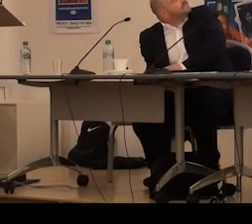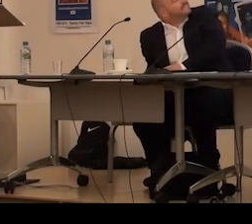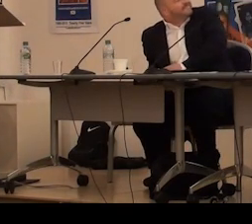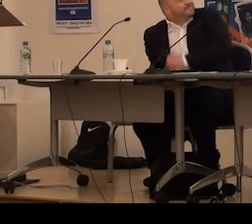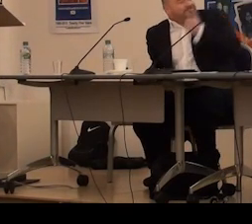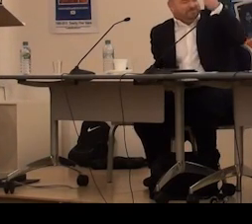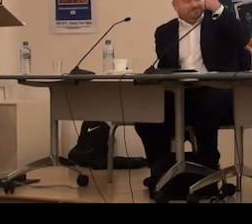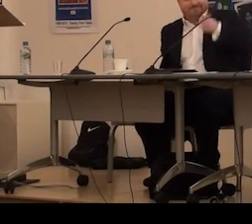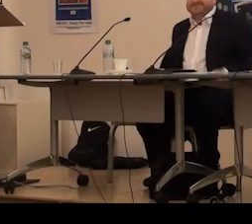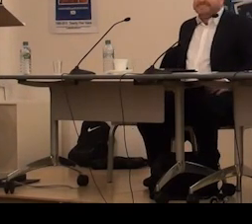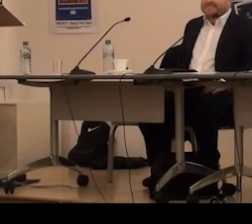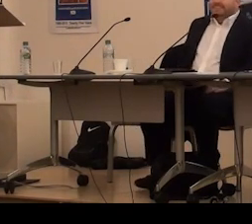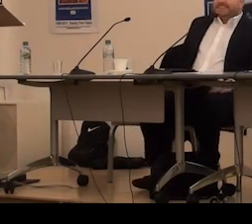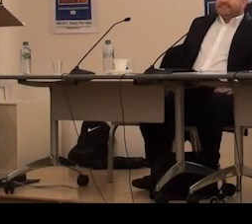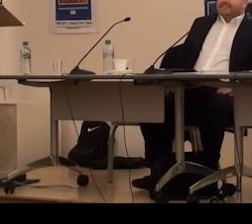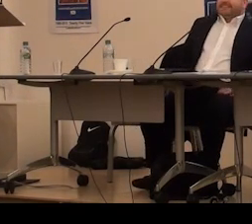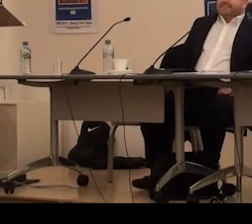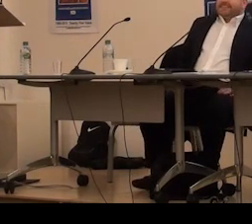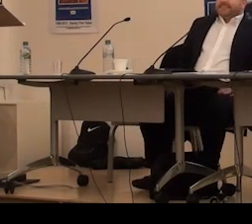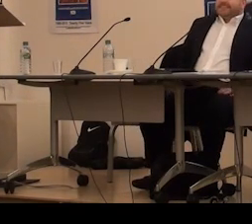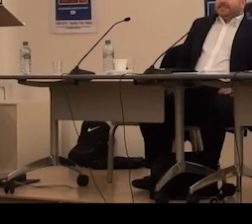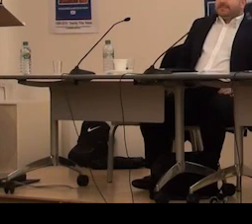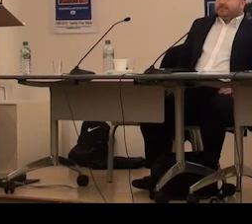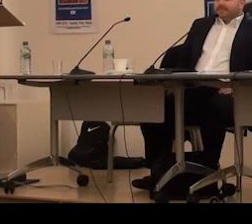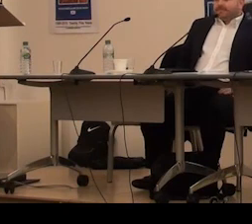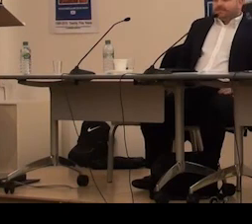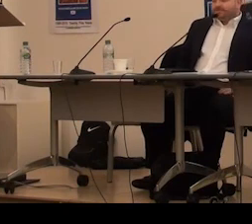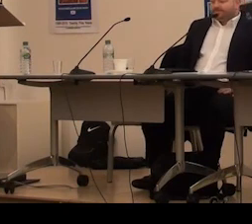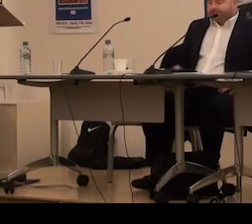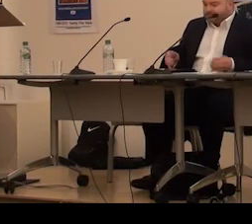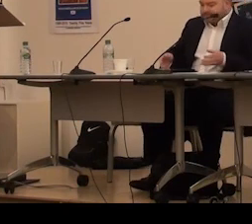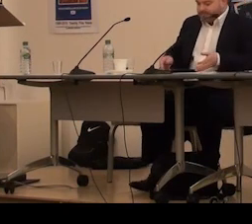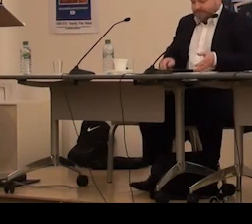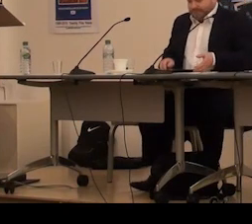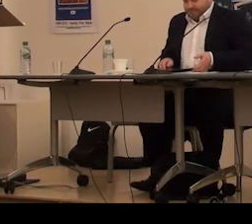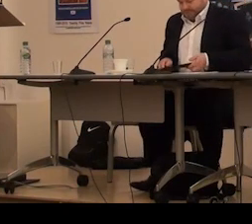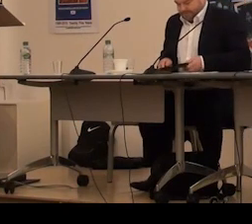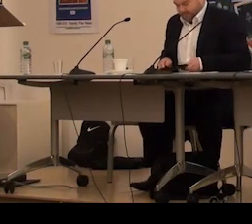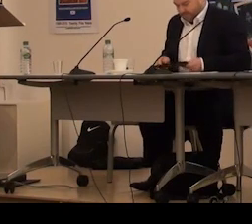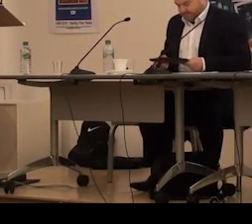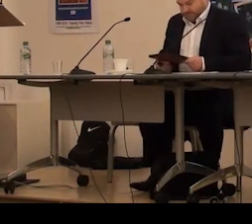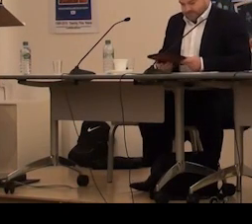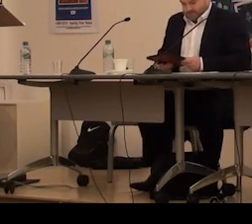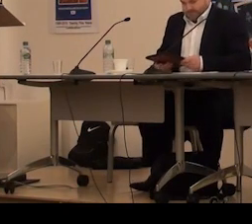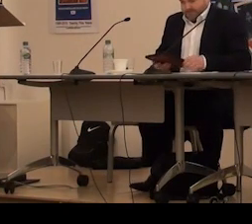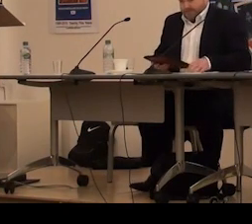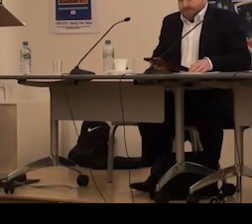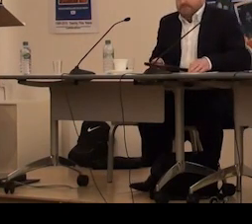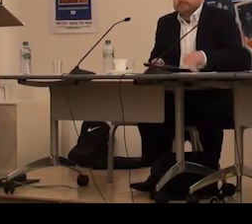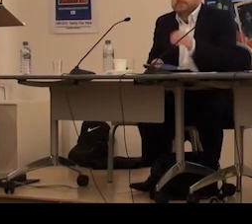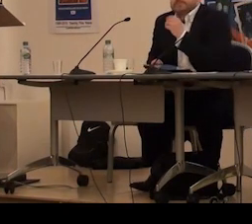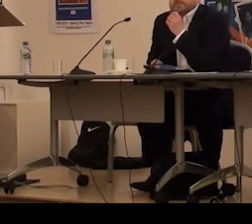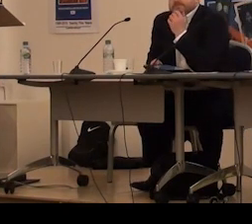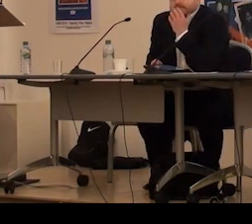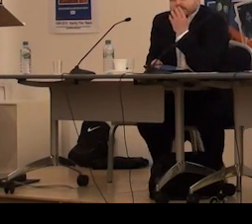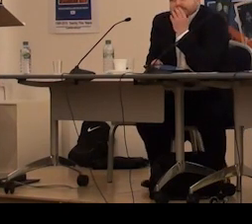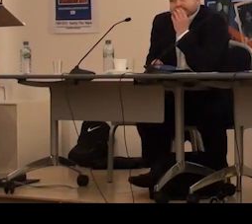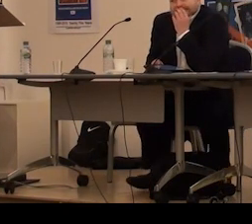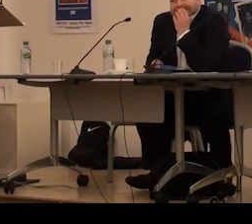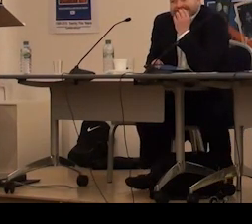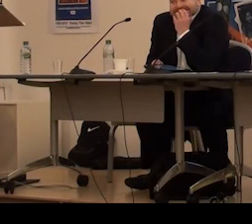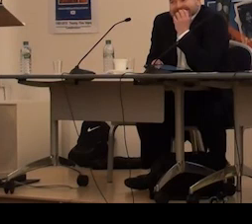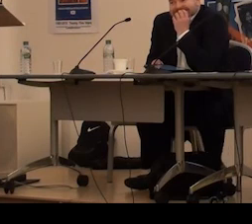Tara Flood, Lloyd Halls and myself from ALLFIE to go over and visit Priestnall School in